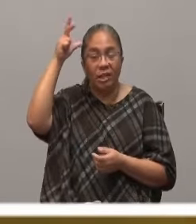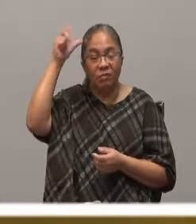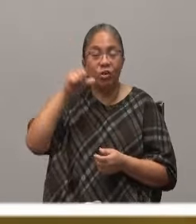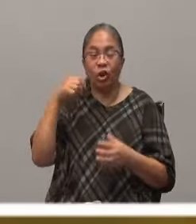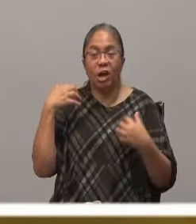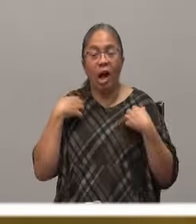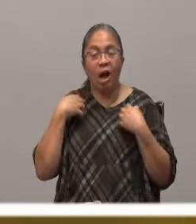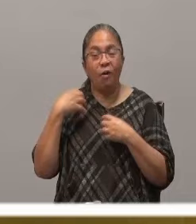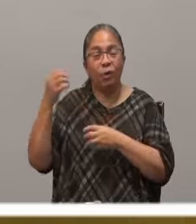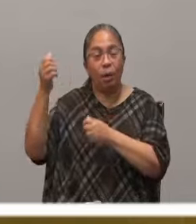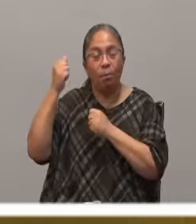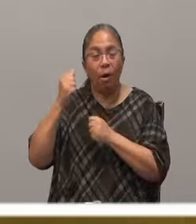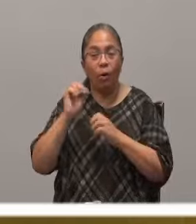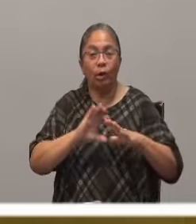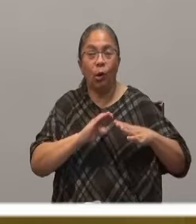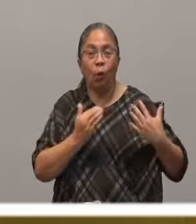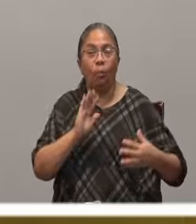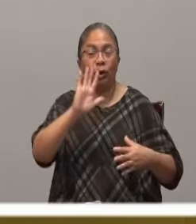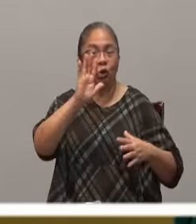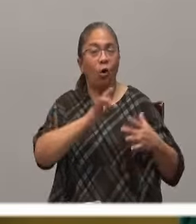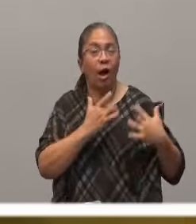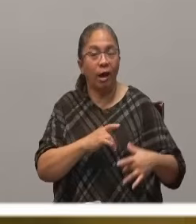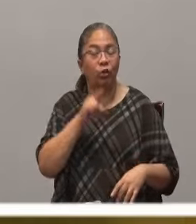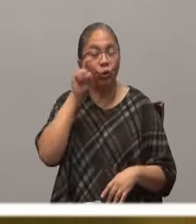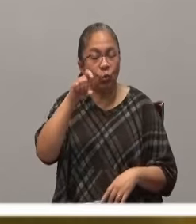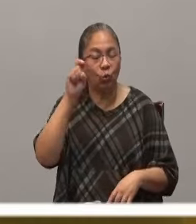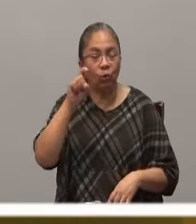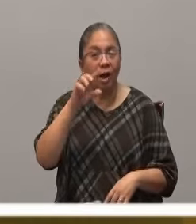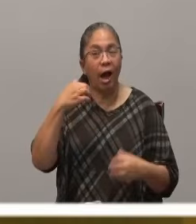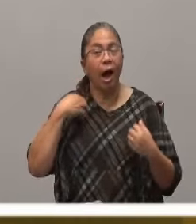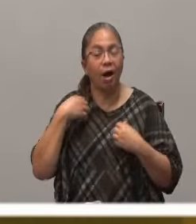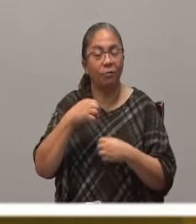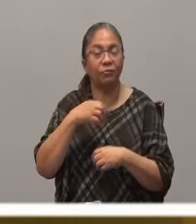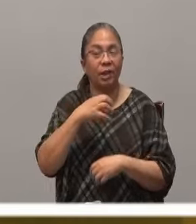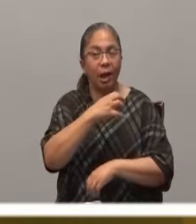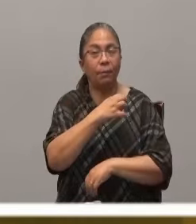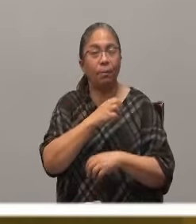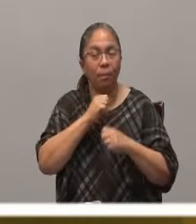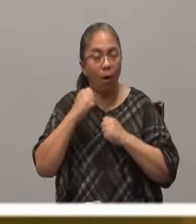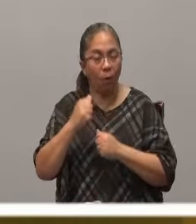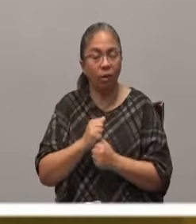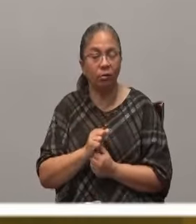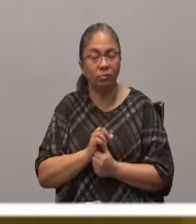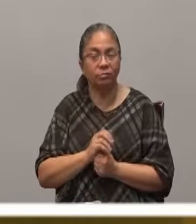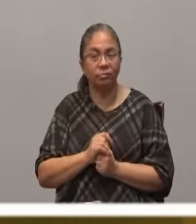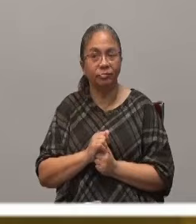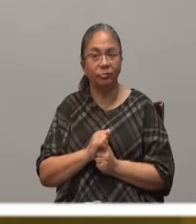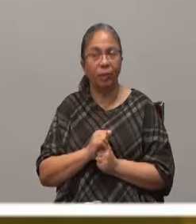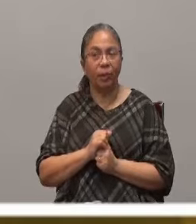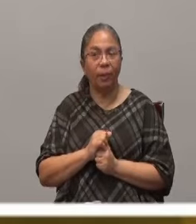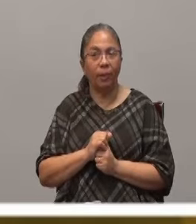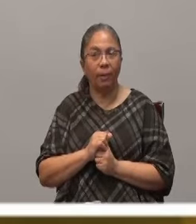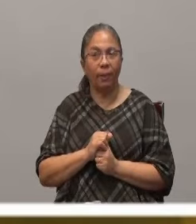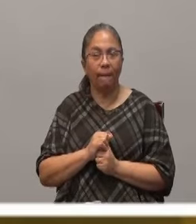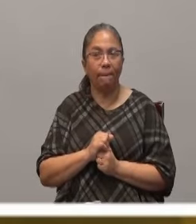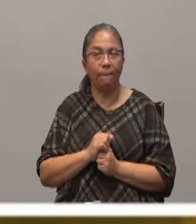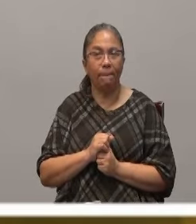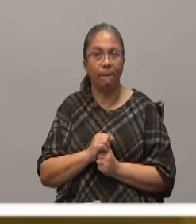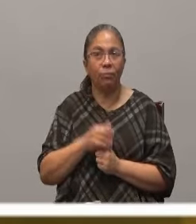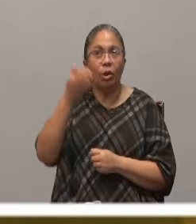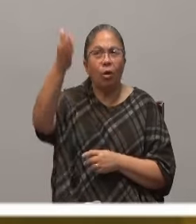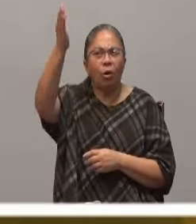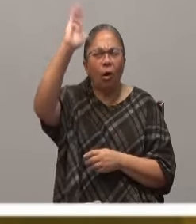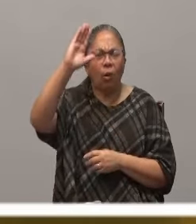anymore, except you open yourself to it. The same way that God cannot come into